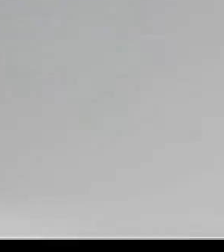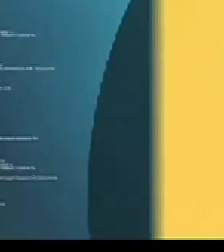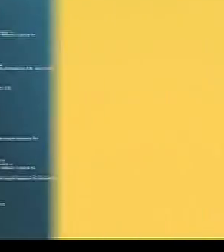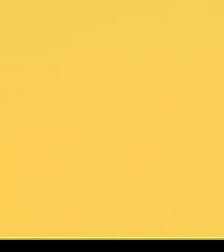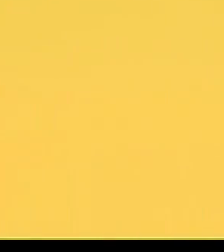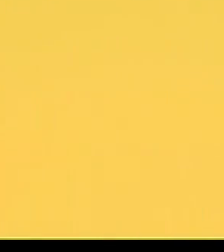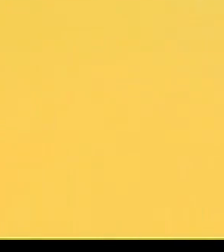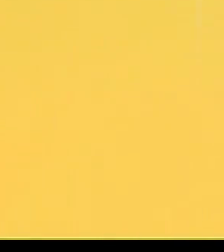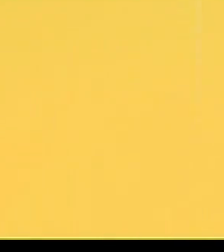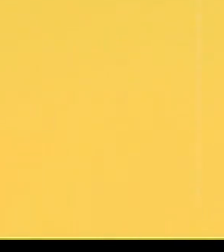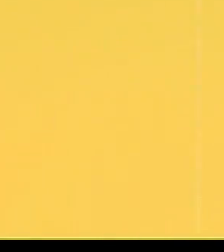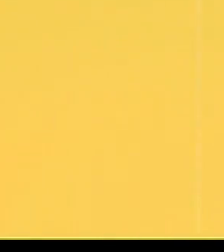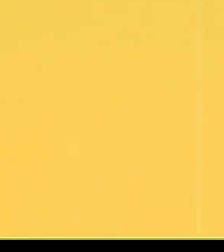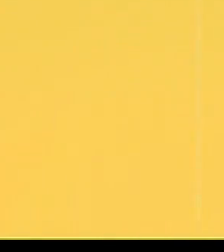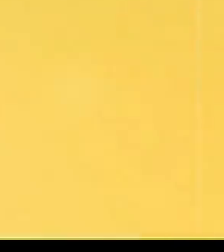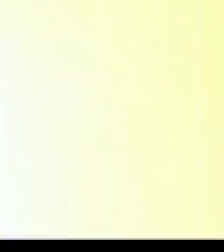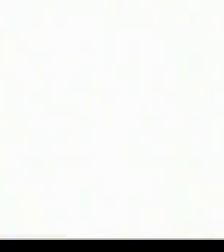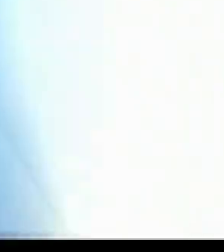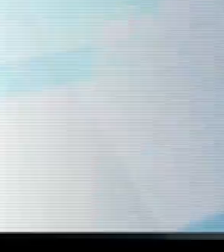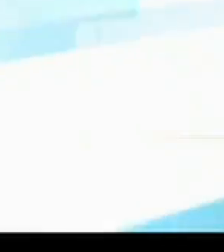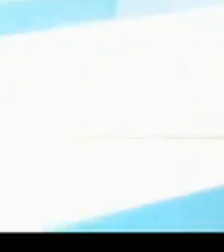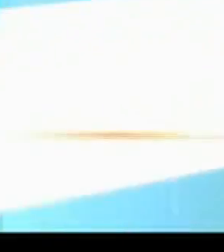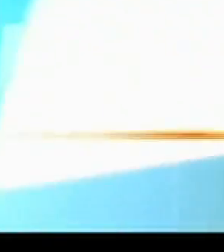Now in HD.